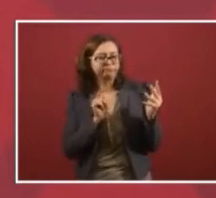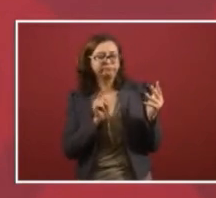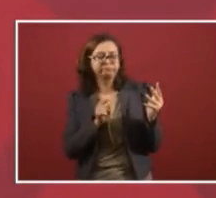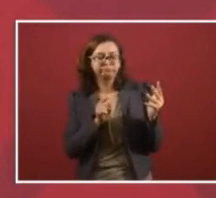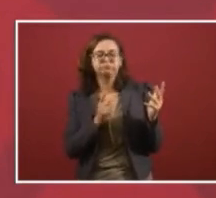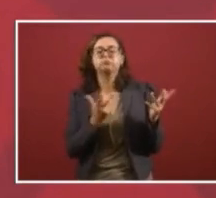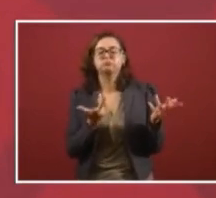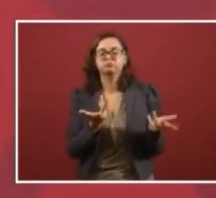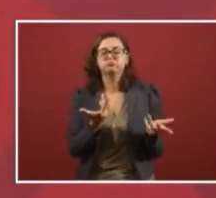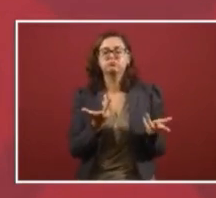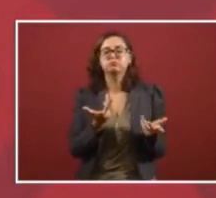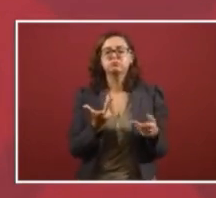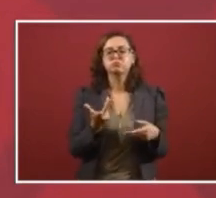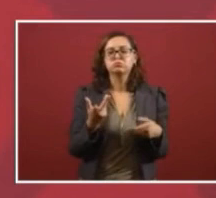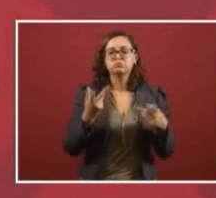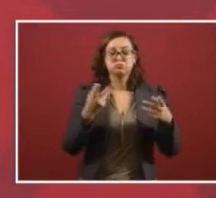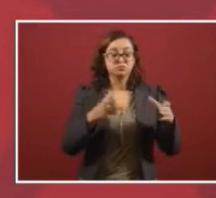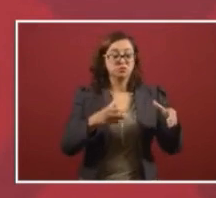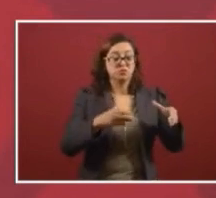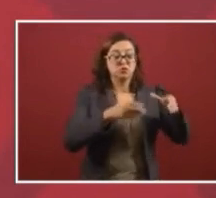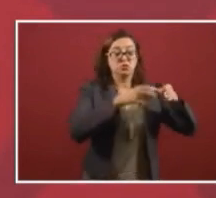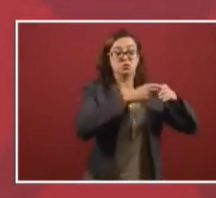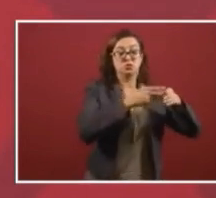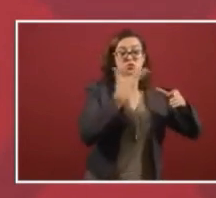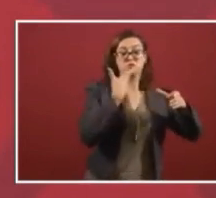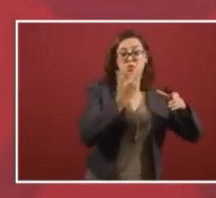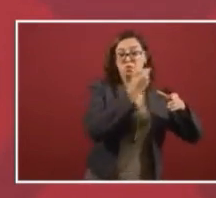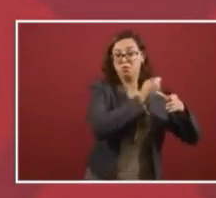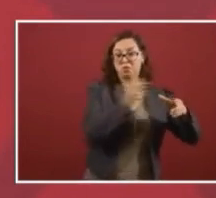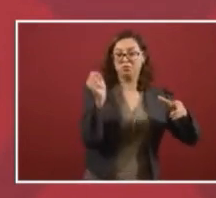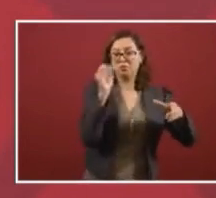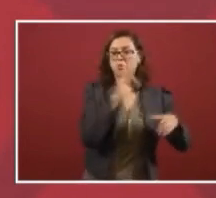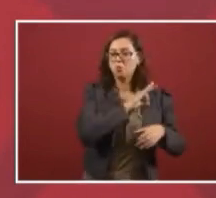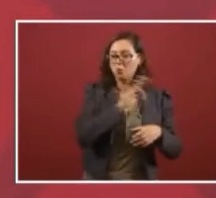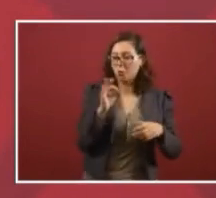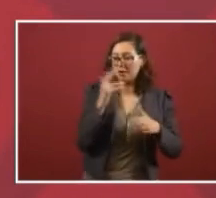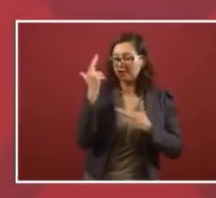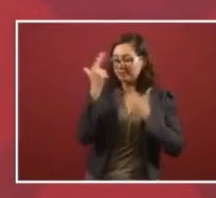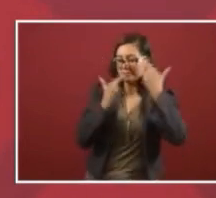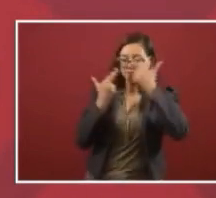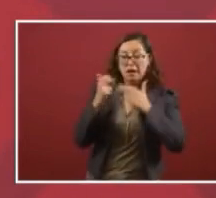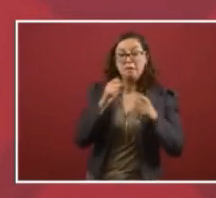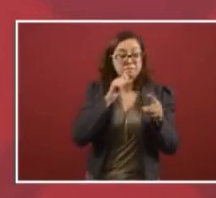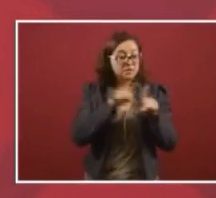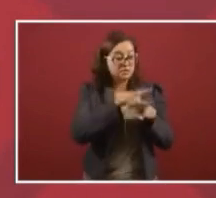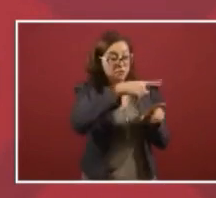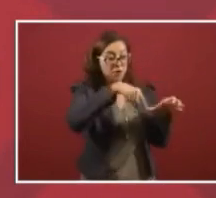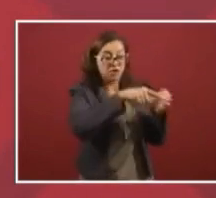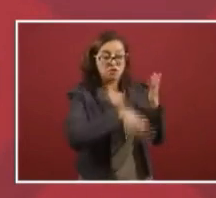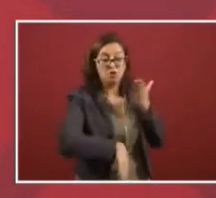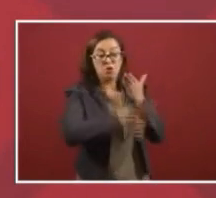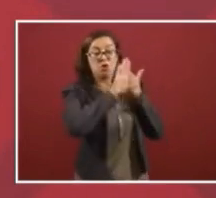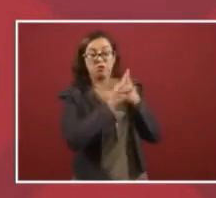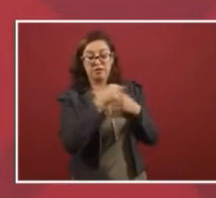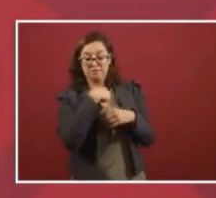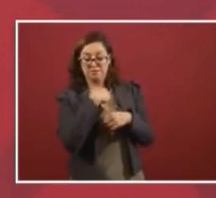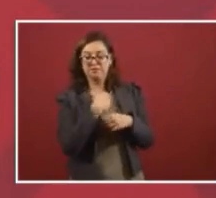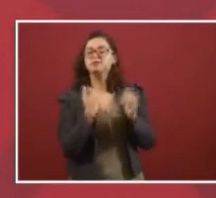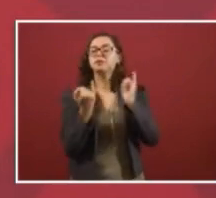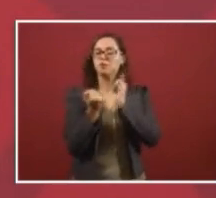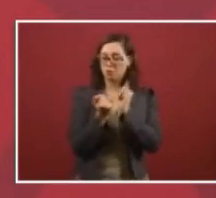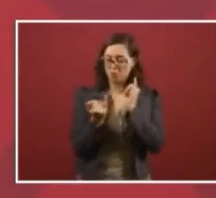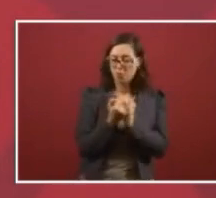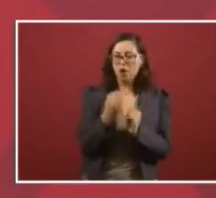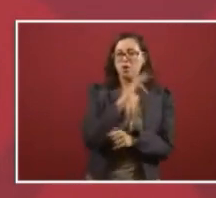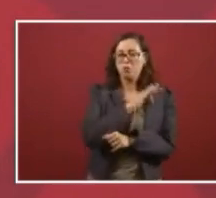The experts will have an opportunity, even those that don't look at us with